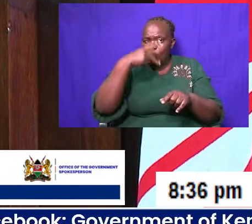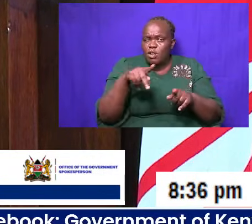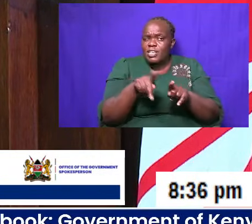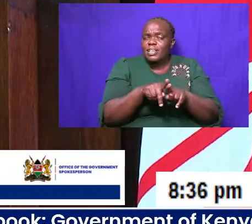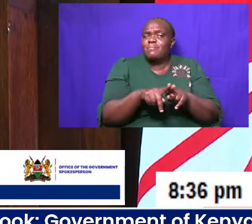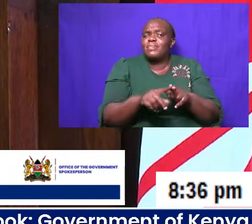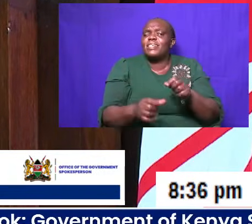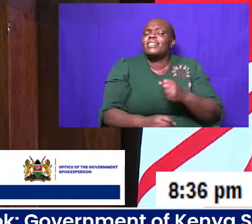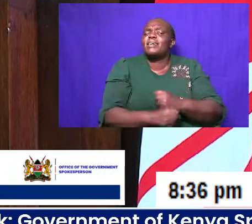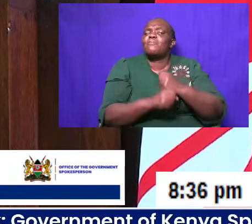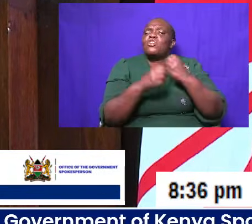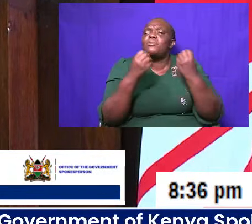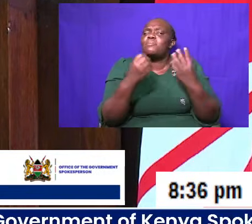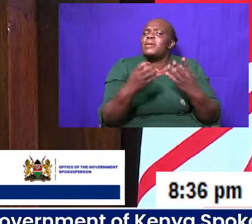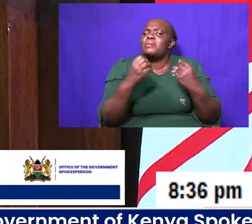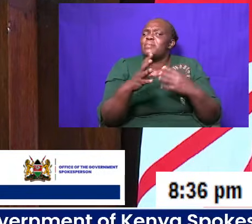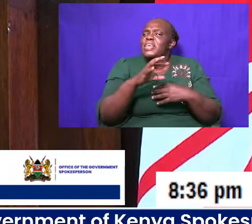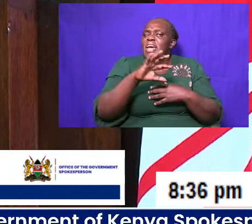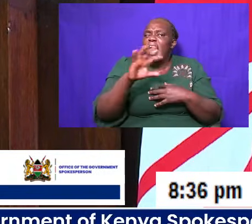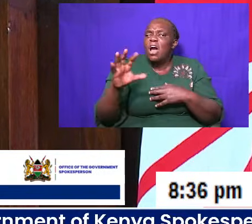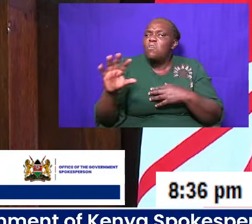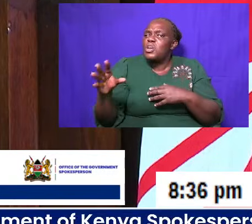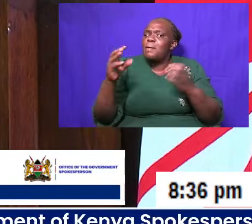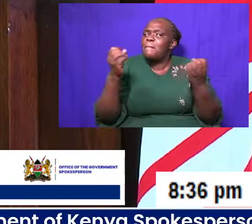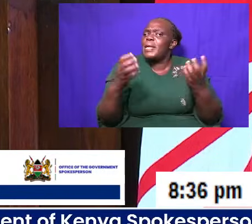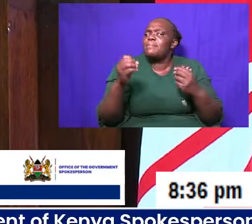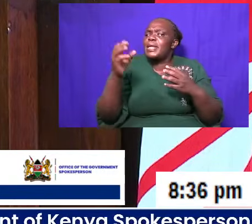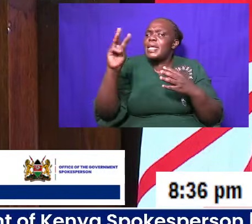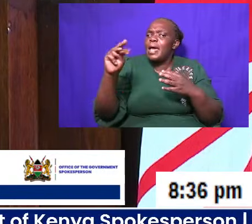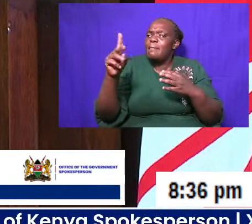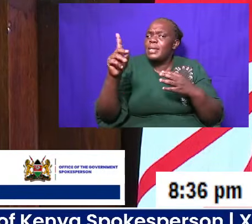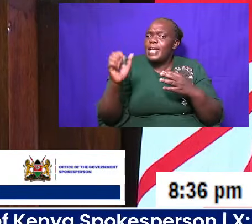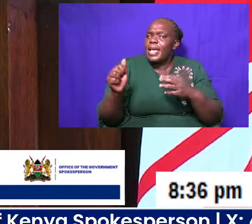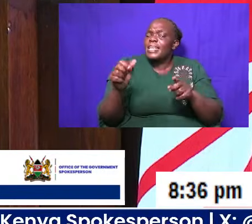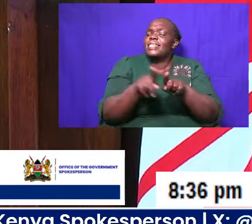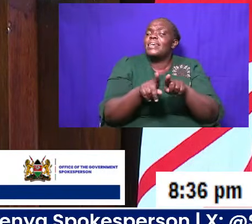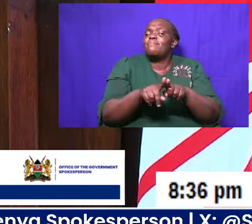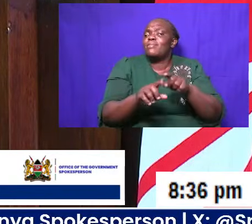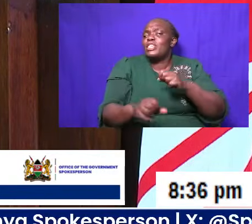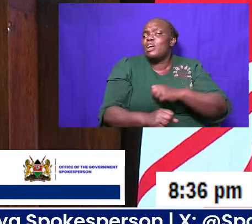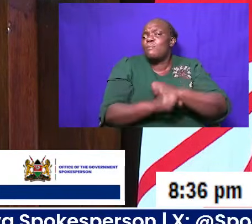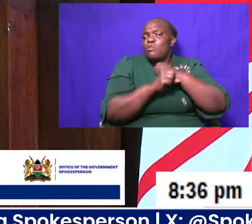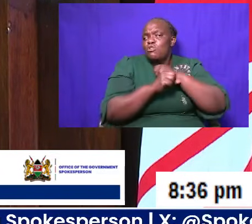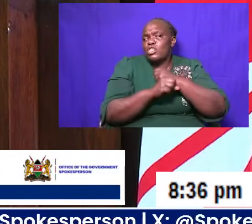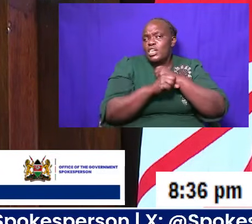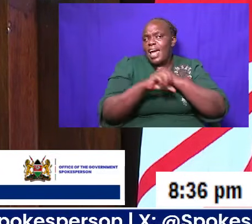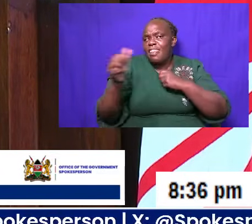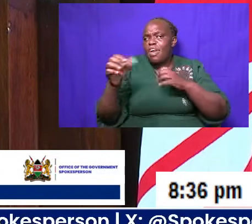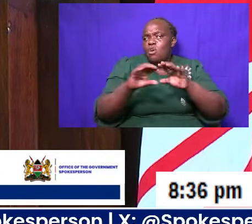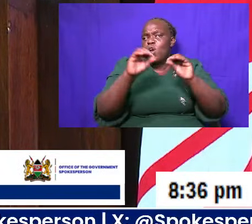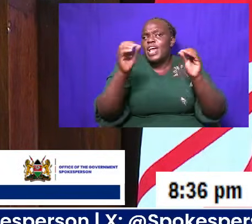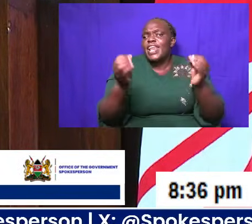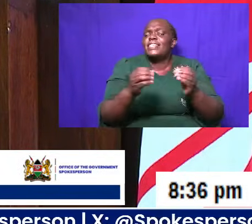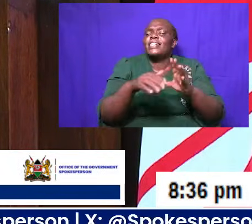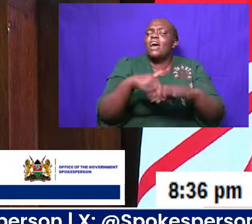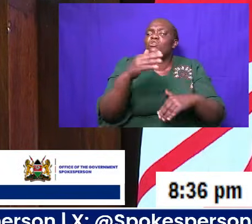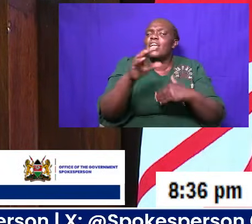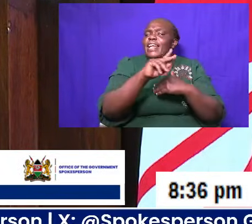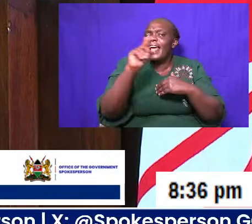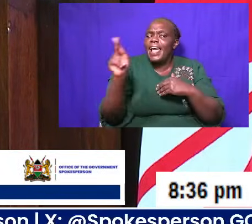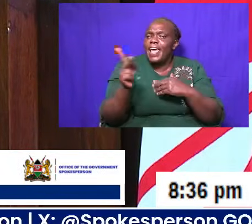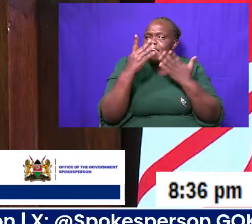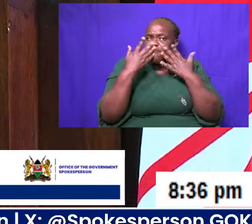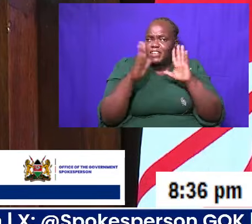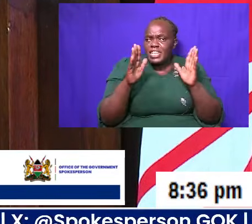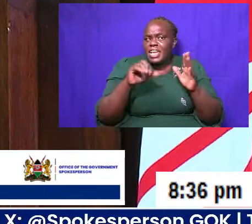many counties, many MDAs. We have even supported other organizations outside Kenya and even other